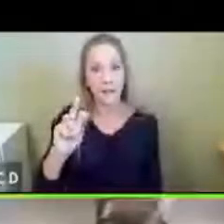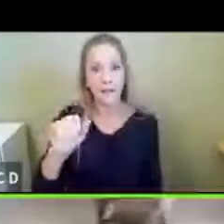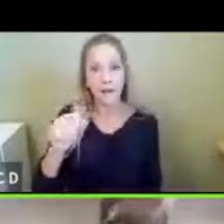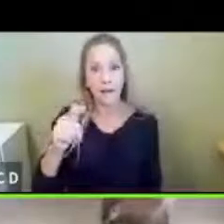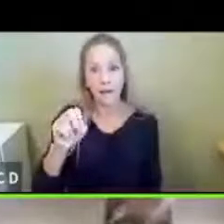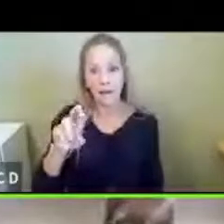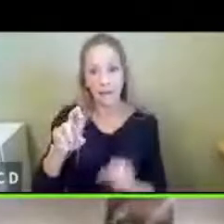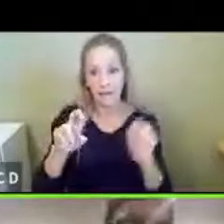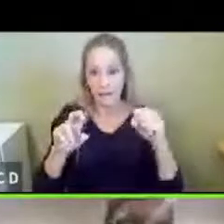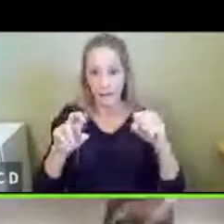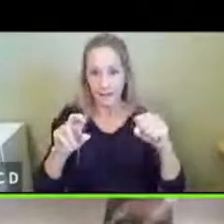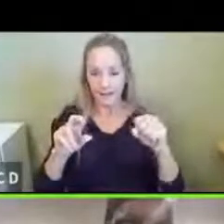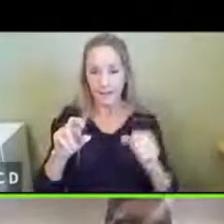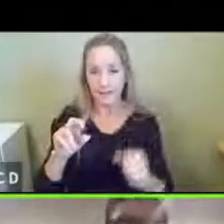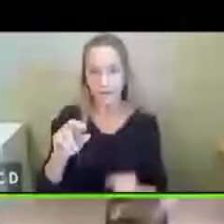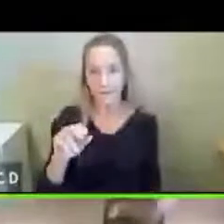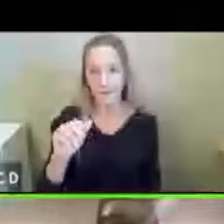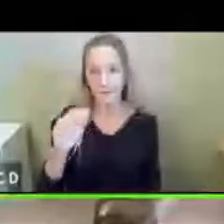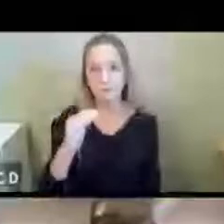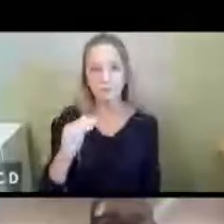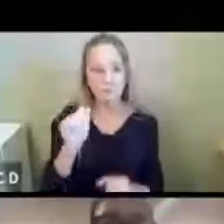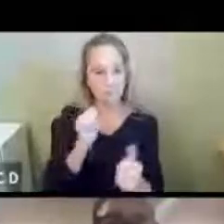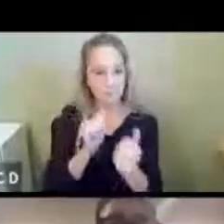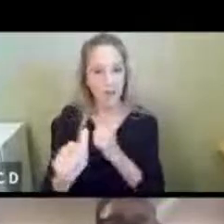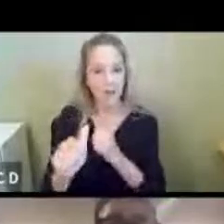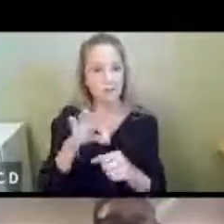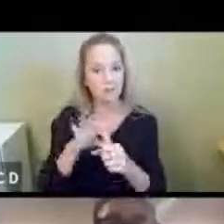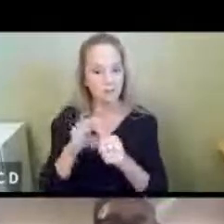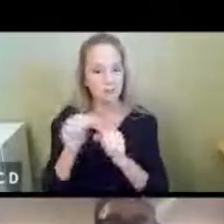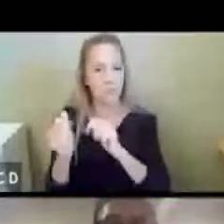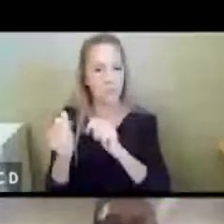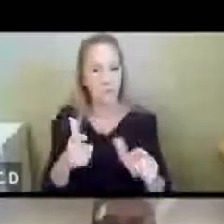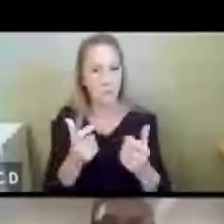Yes. passed unanimously. Thank you.